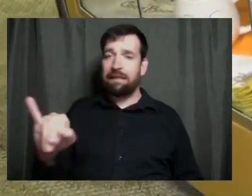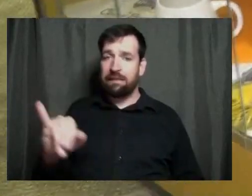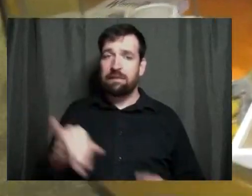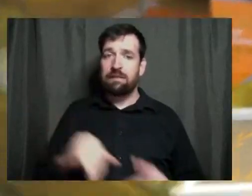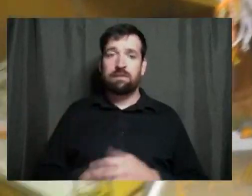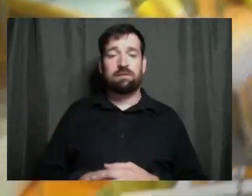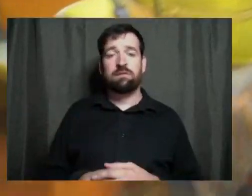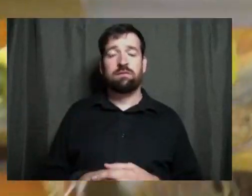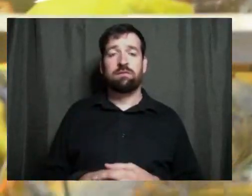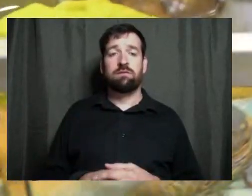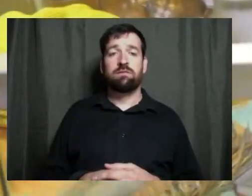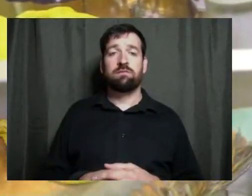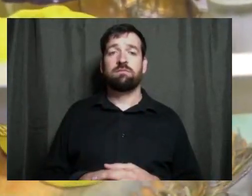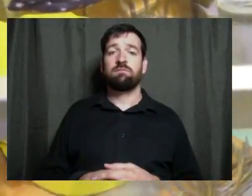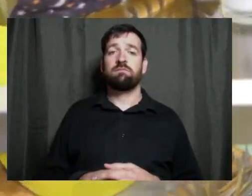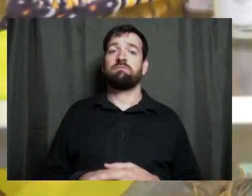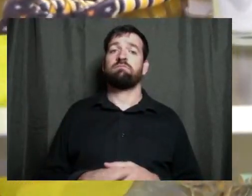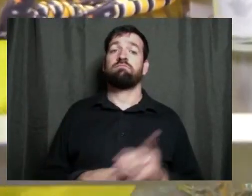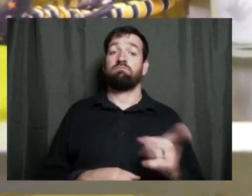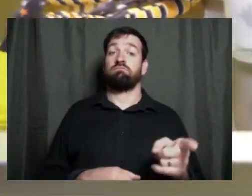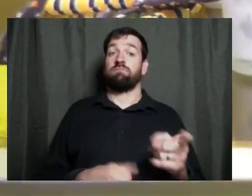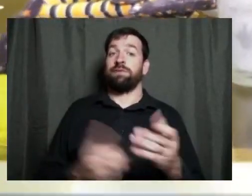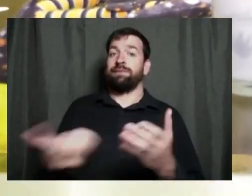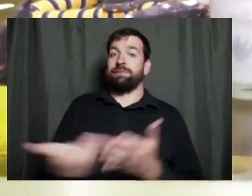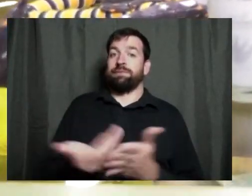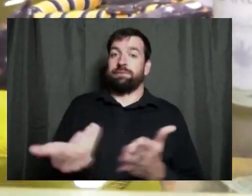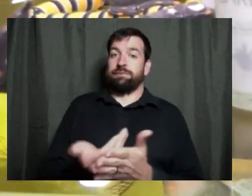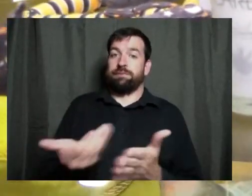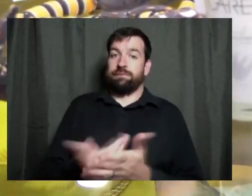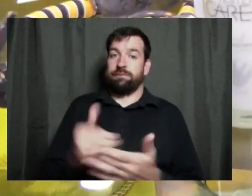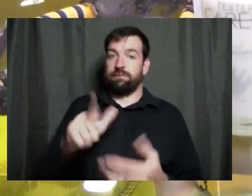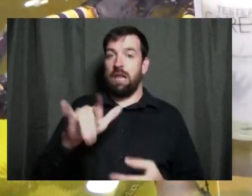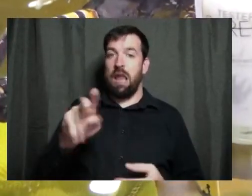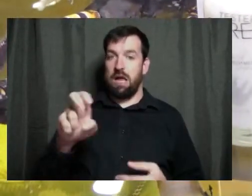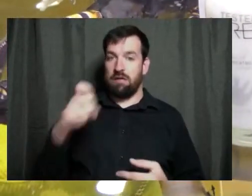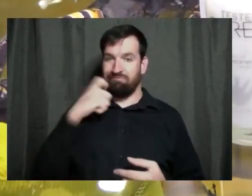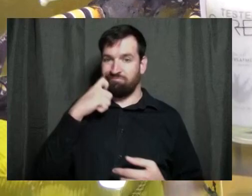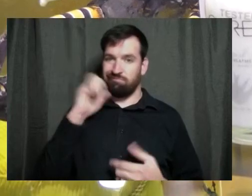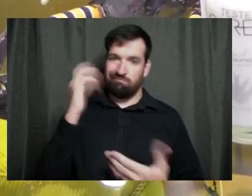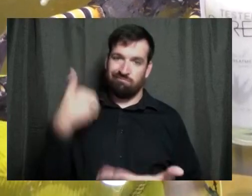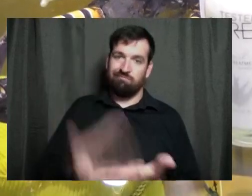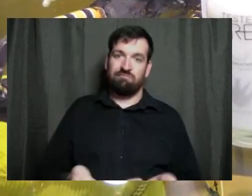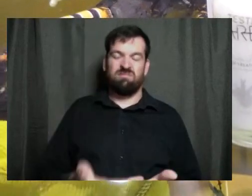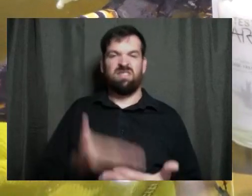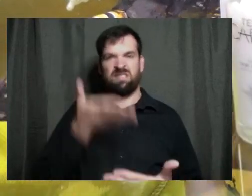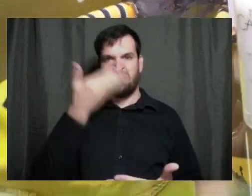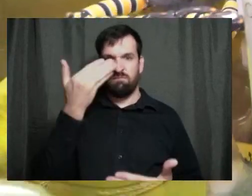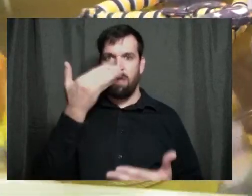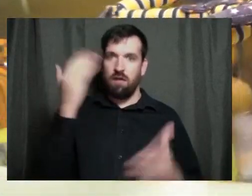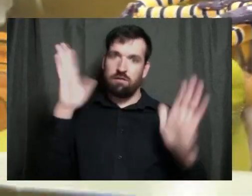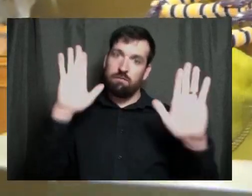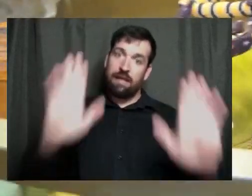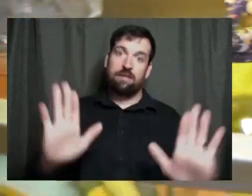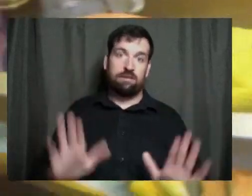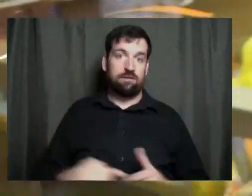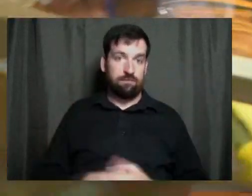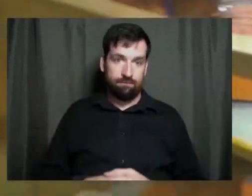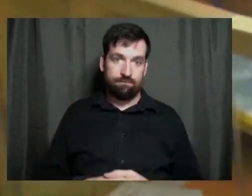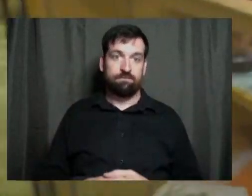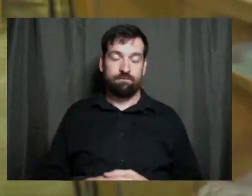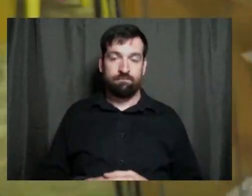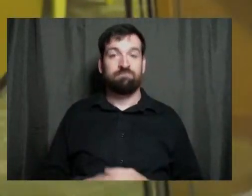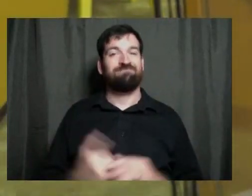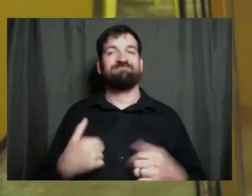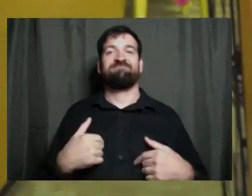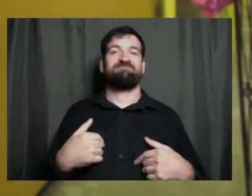This is a brand new line that just came in, and it smells fantastic. So I'm anxious to